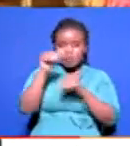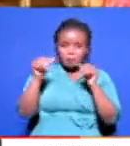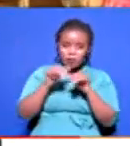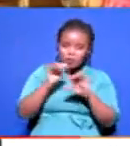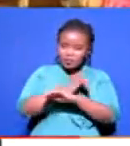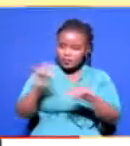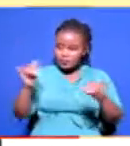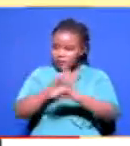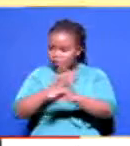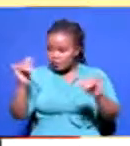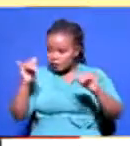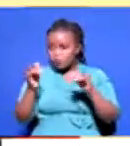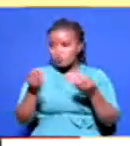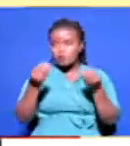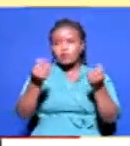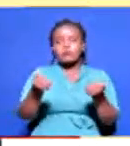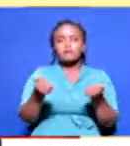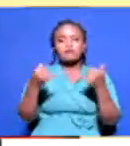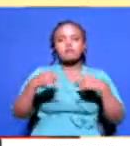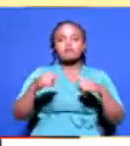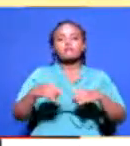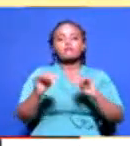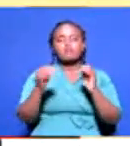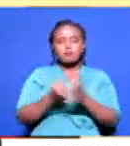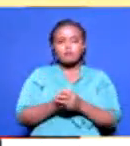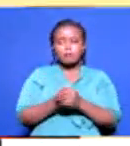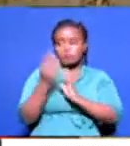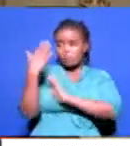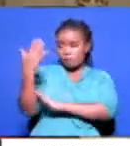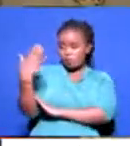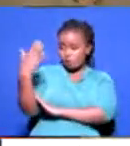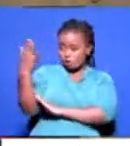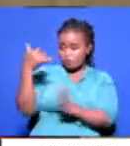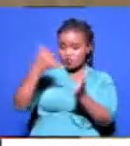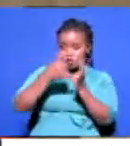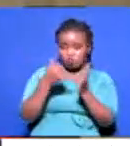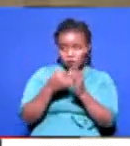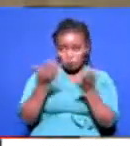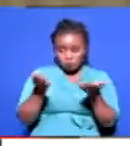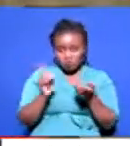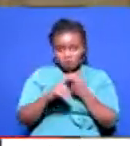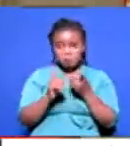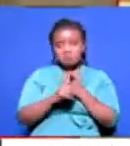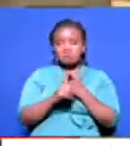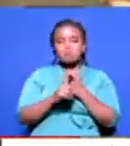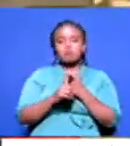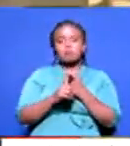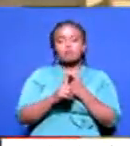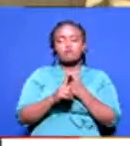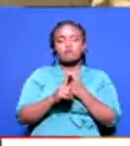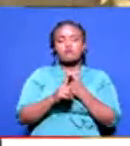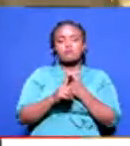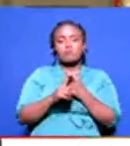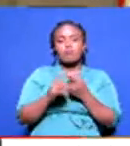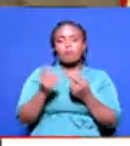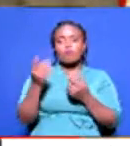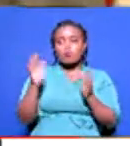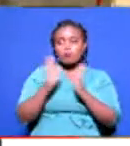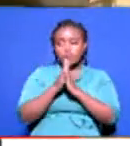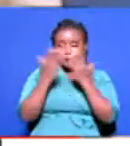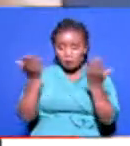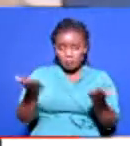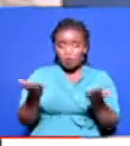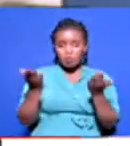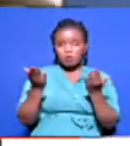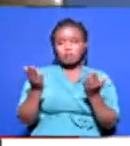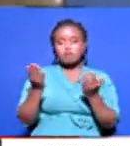hygiene interventions. The documents include the Hygiene Promotion in Schools Handbook, a handbook on menstrual hygiene management